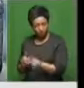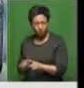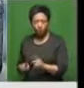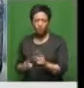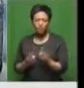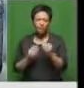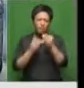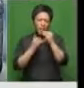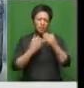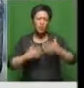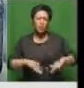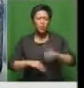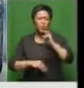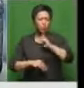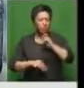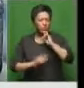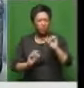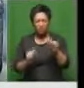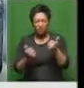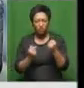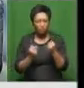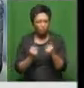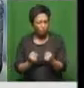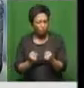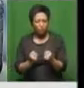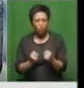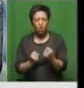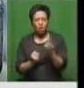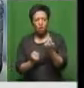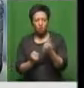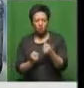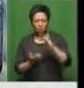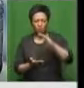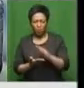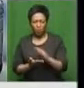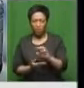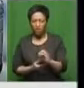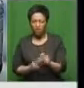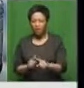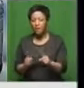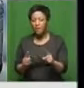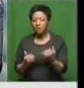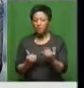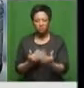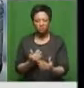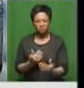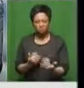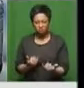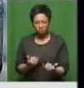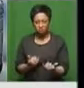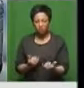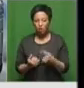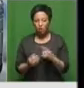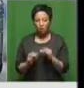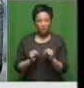Plastic's a very useful product. It's very strong. It's a very cost-effective product. But because we are not able to manage